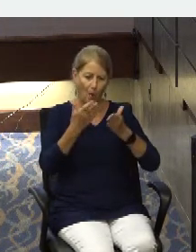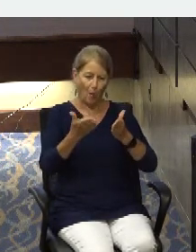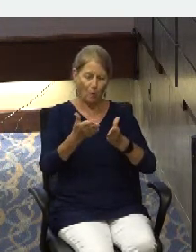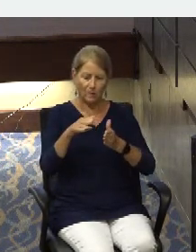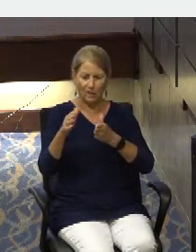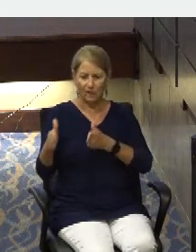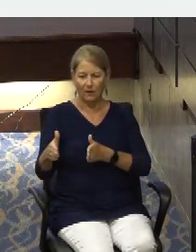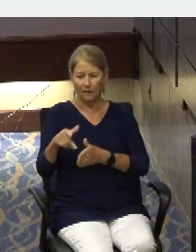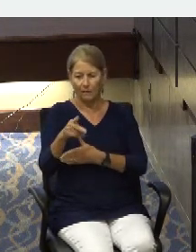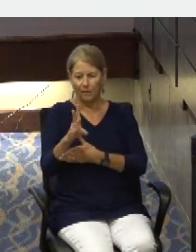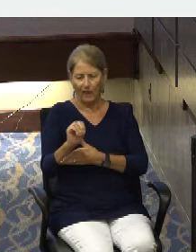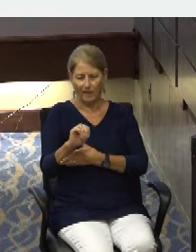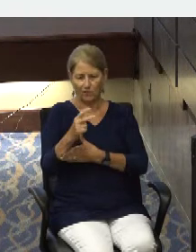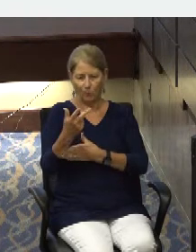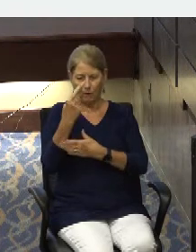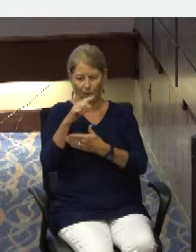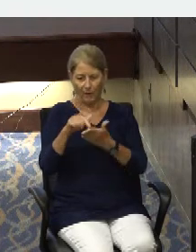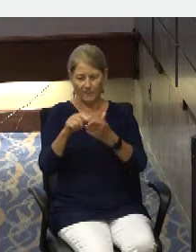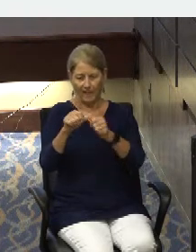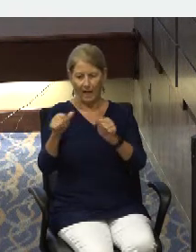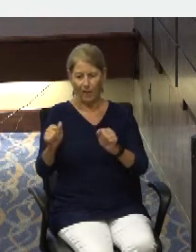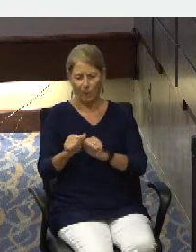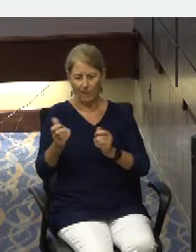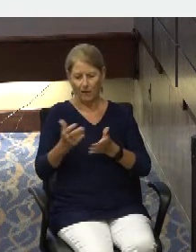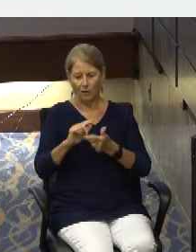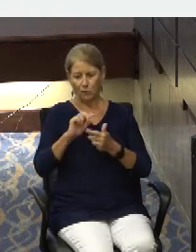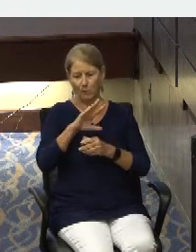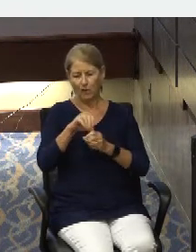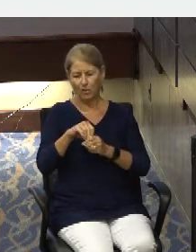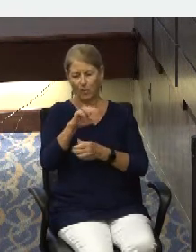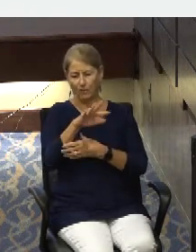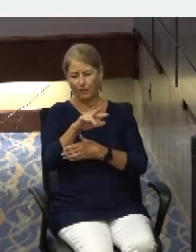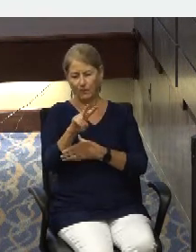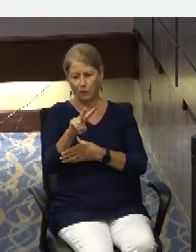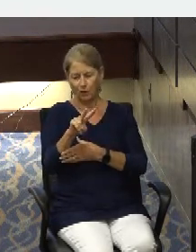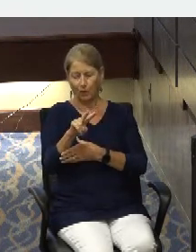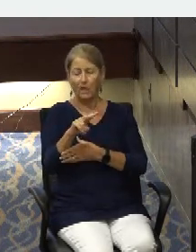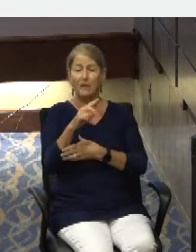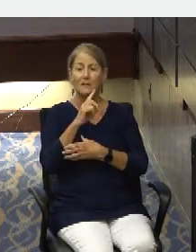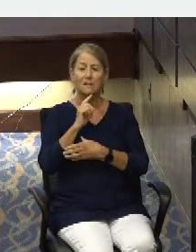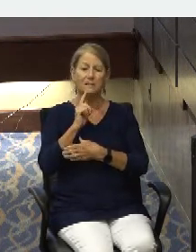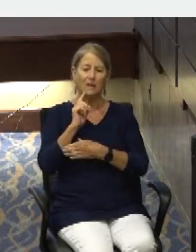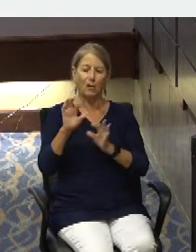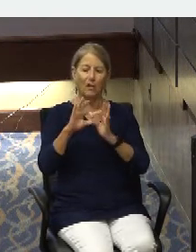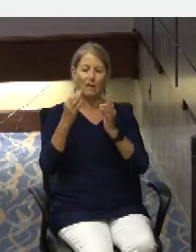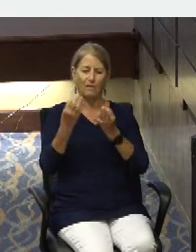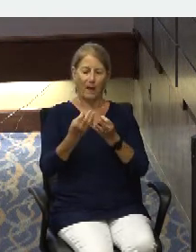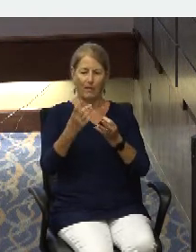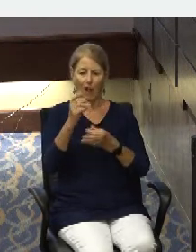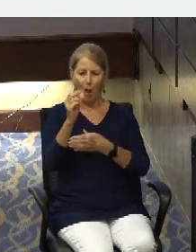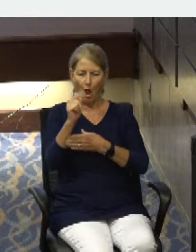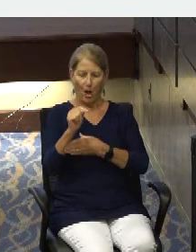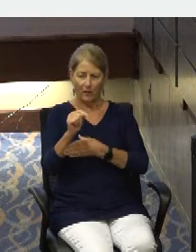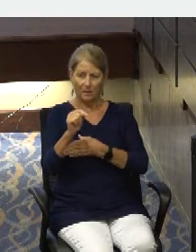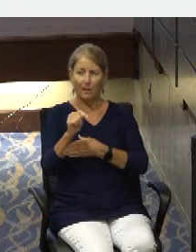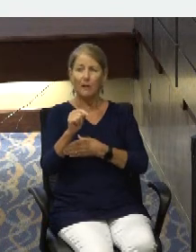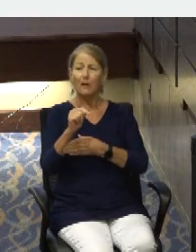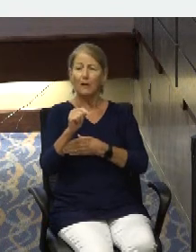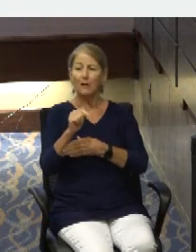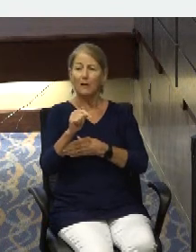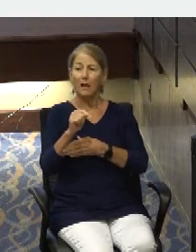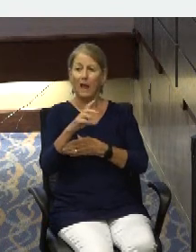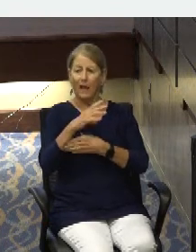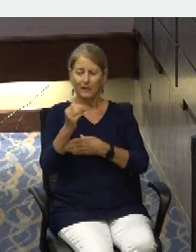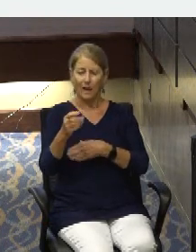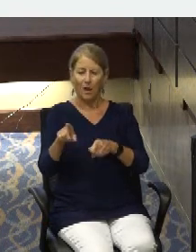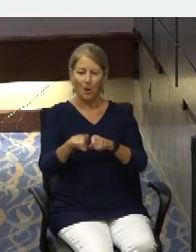3 is for this area here to include 52 single-family lots, public right-of-way detention and common areas. And I did also want